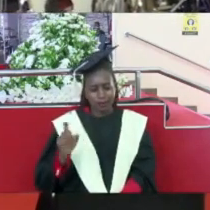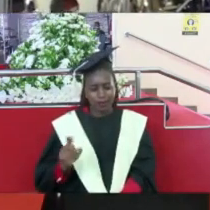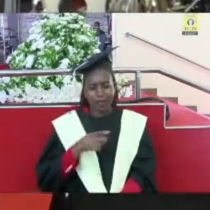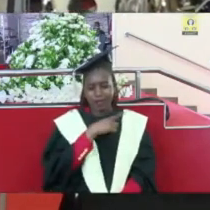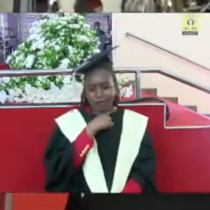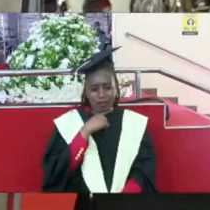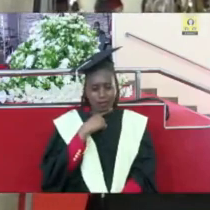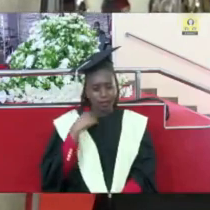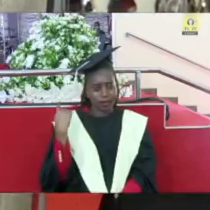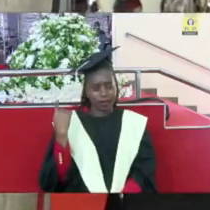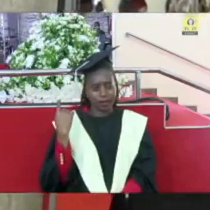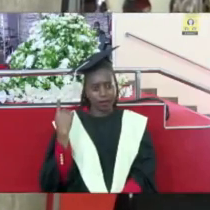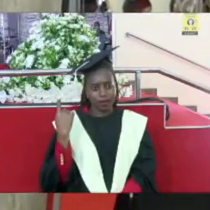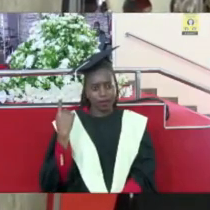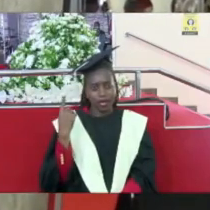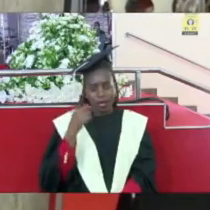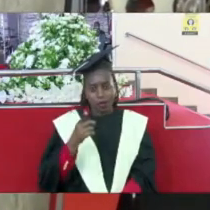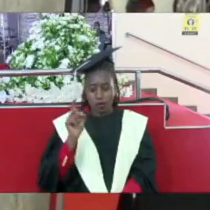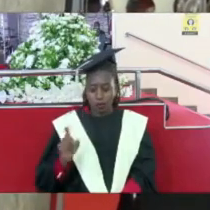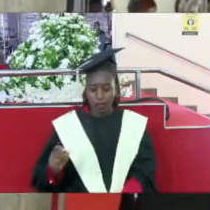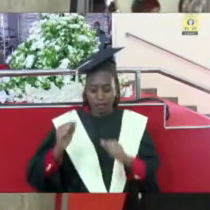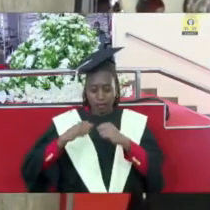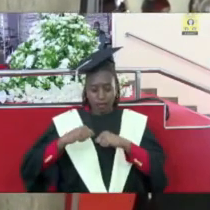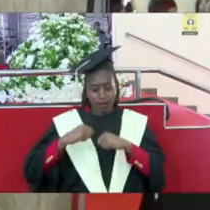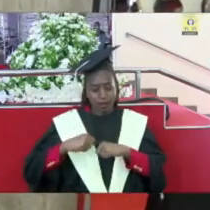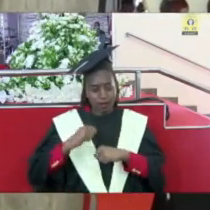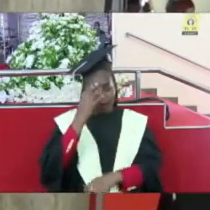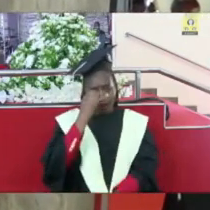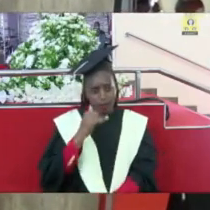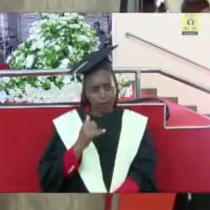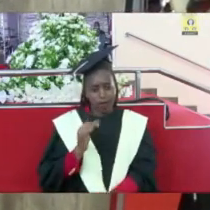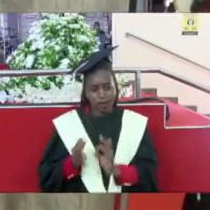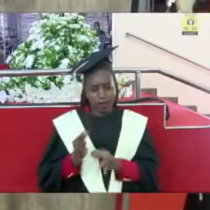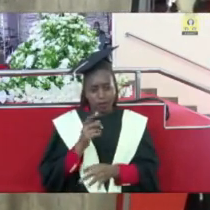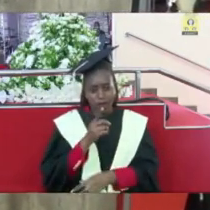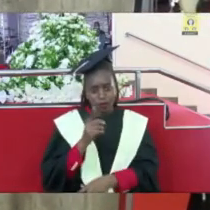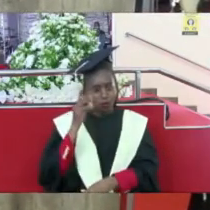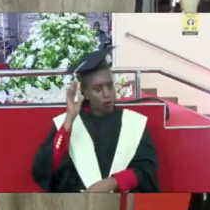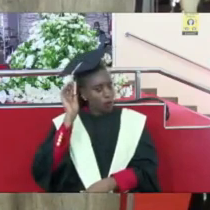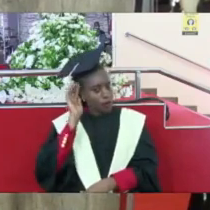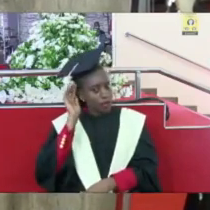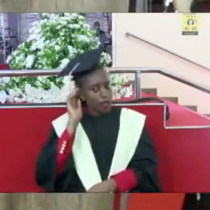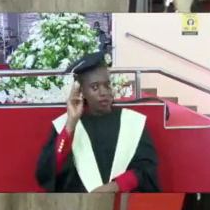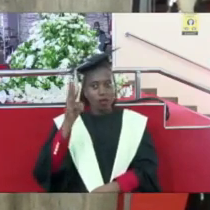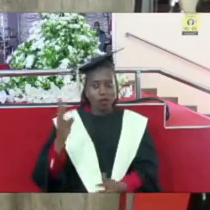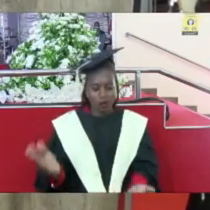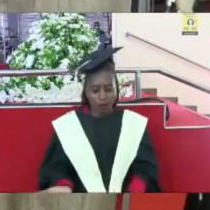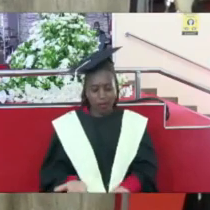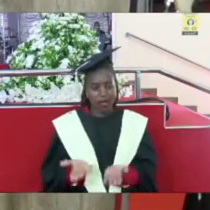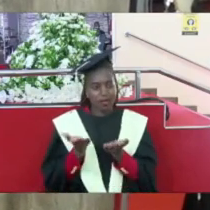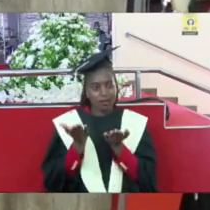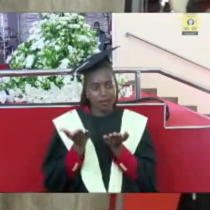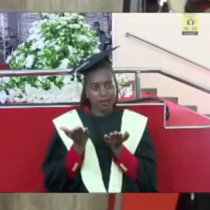wewe ukubaliane naye. Because if you do so, utainuka. And if you